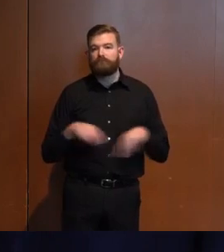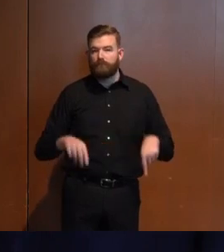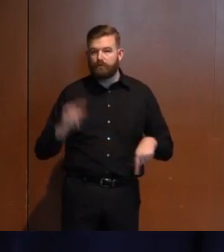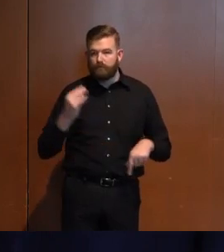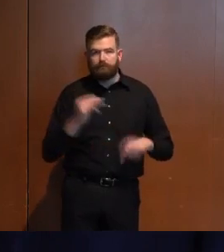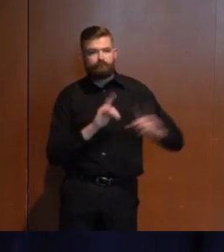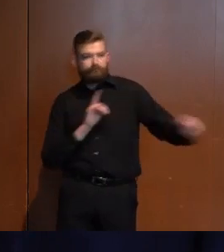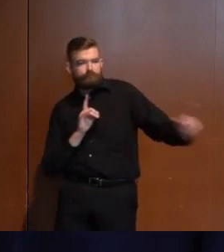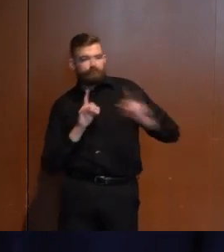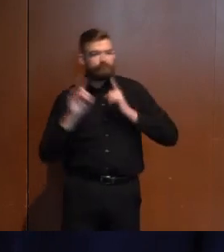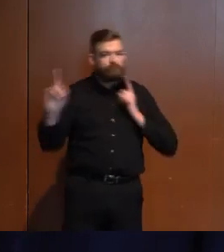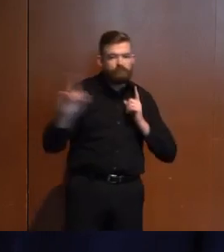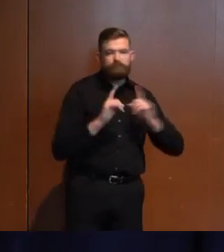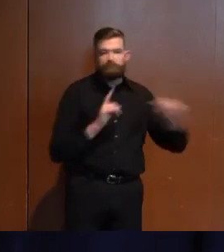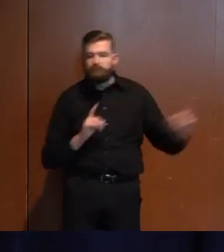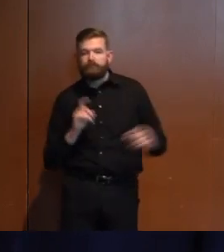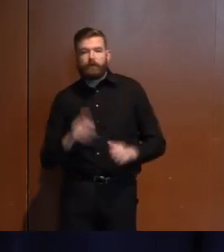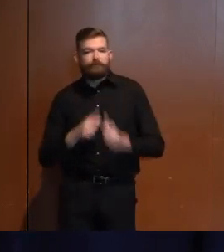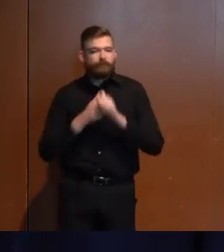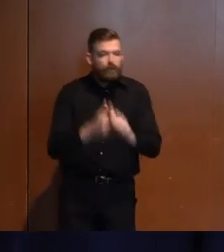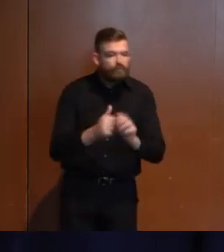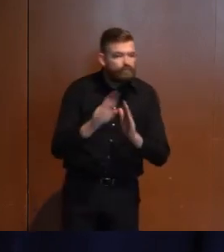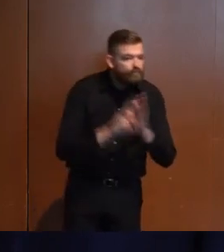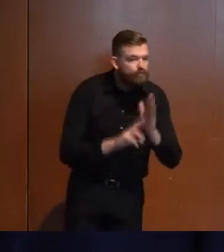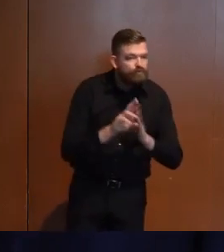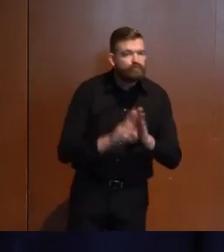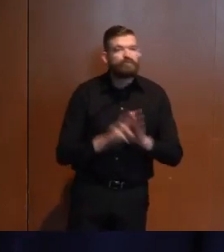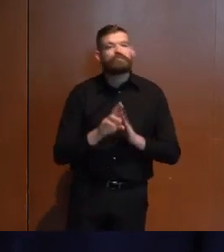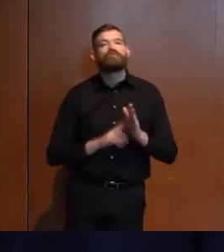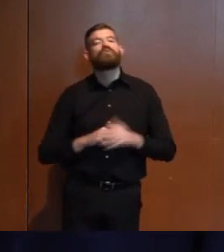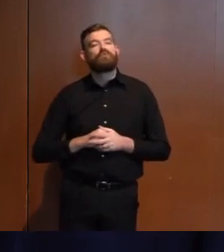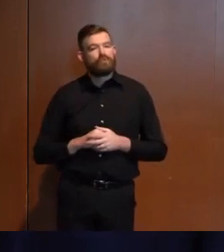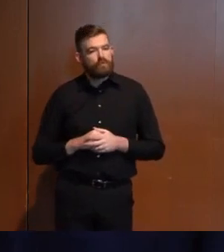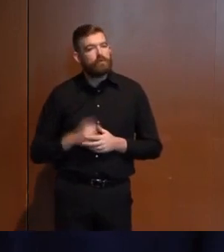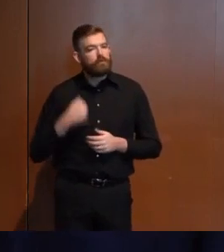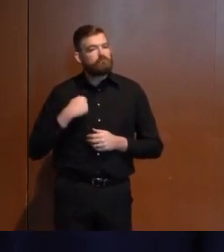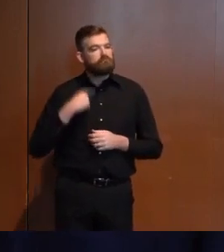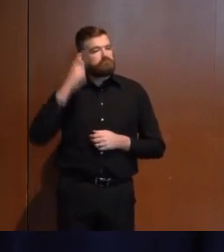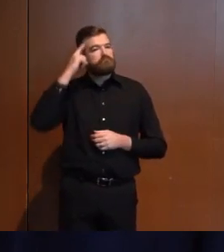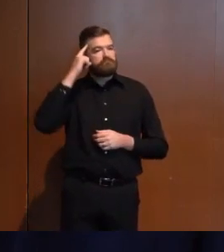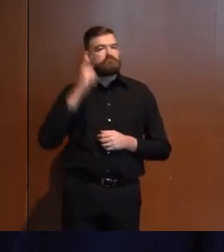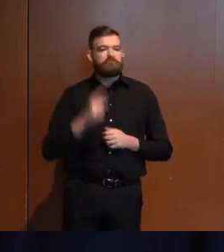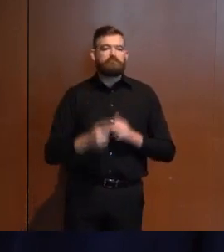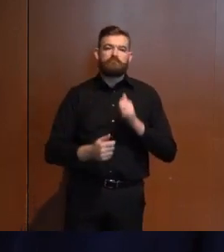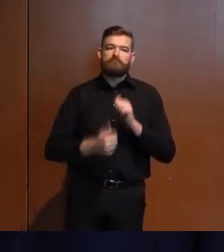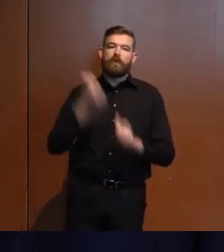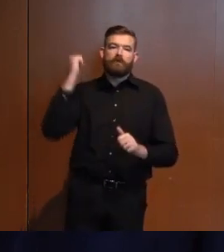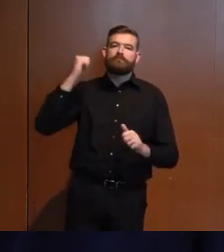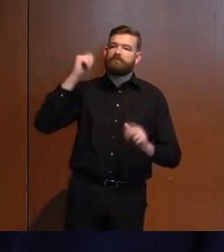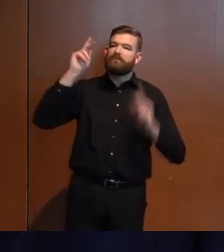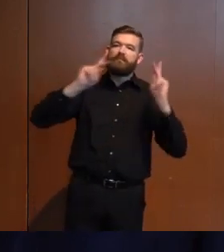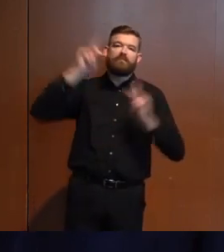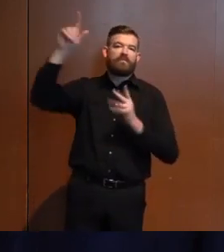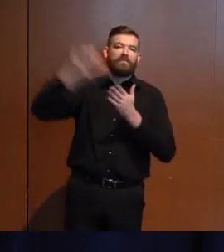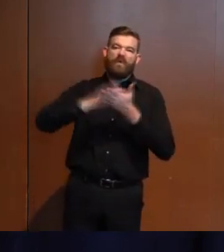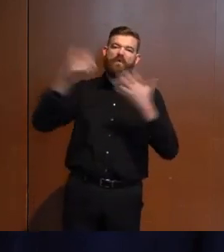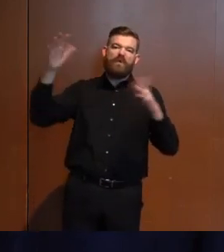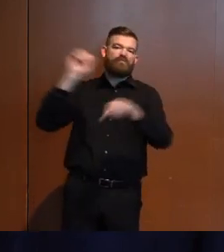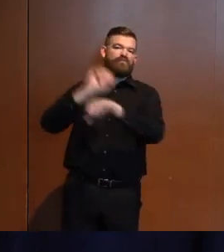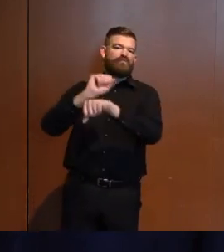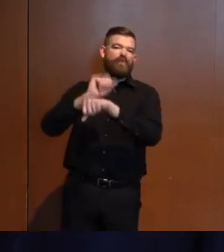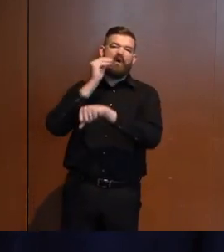we believe that most of the individuals are working at home. If they're from New York, they're working at home. We believe